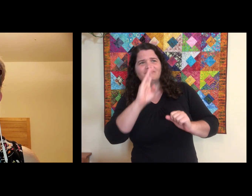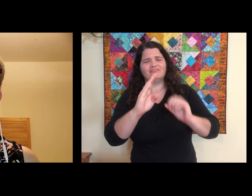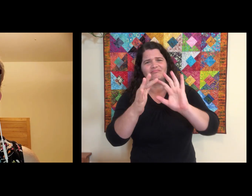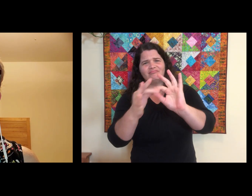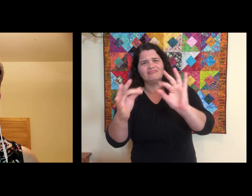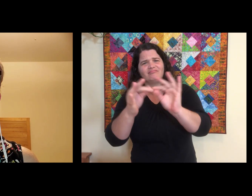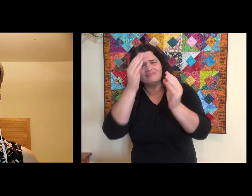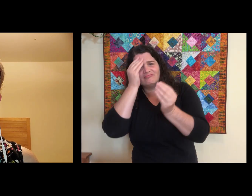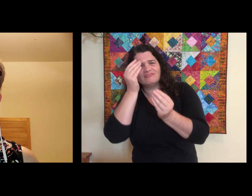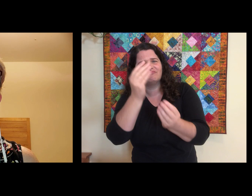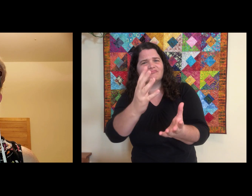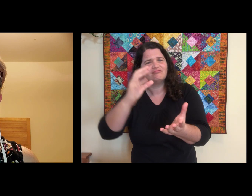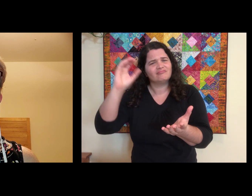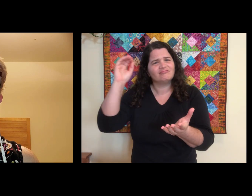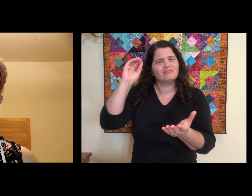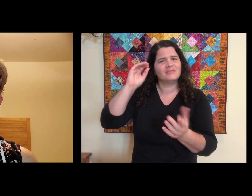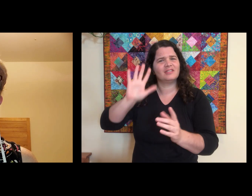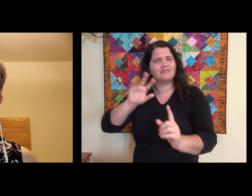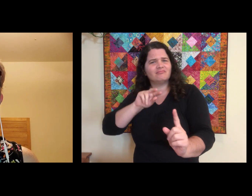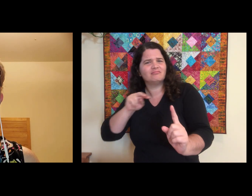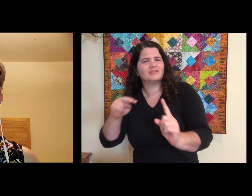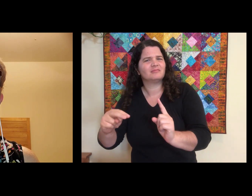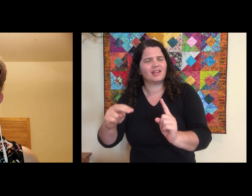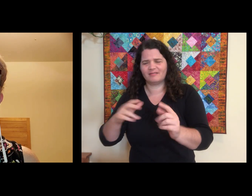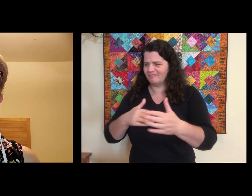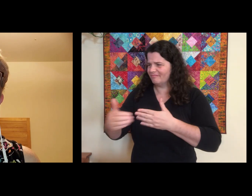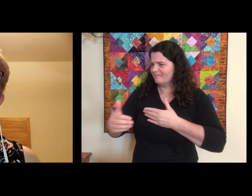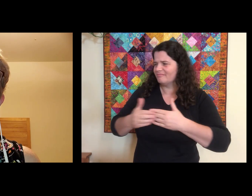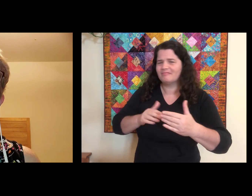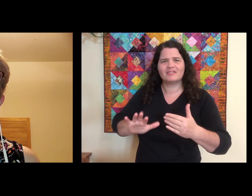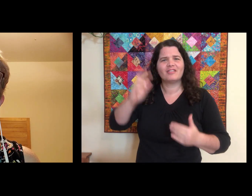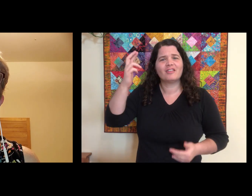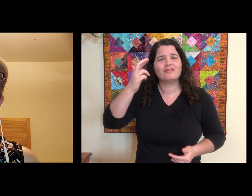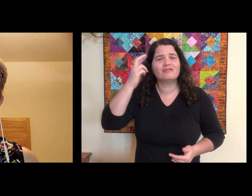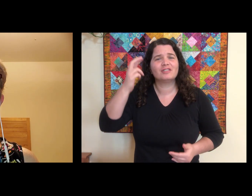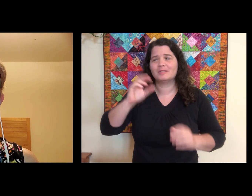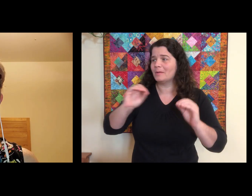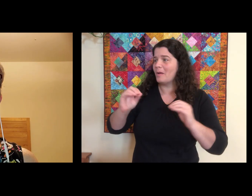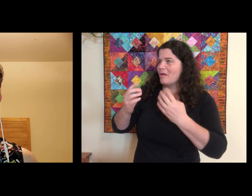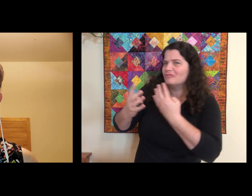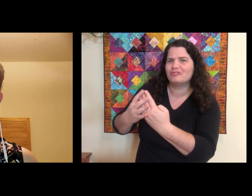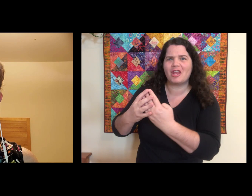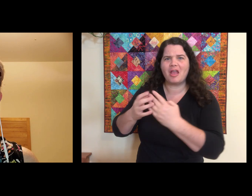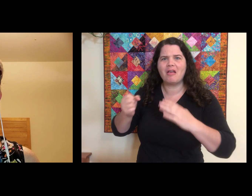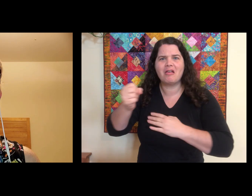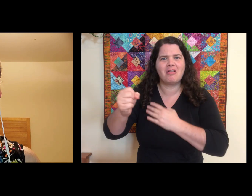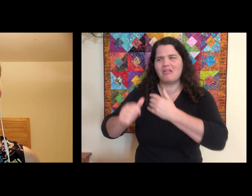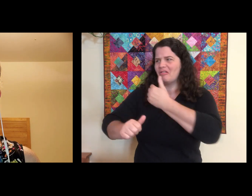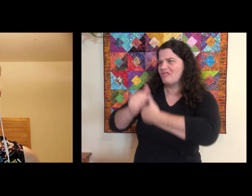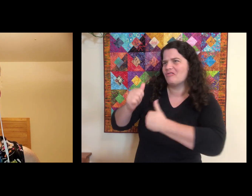their minds, for whatever the reason, without being jailed or accused of